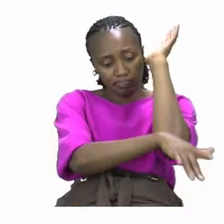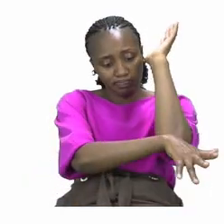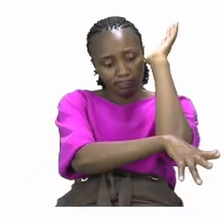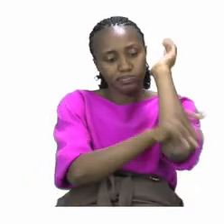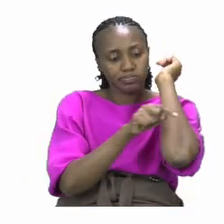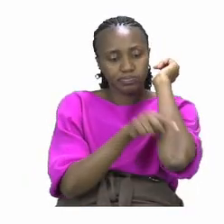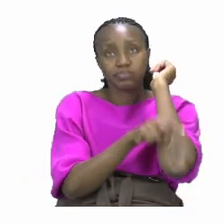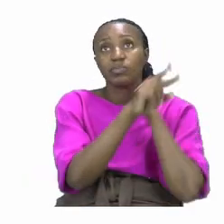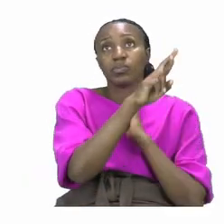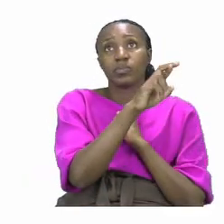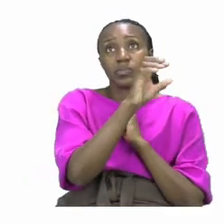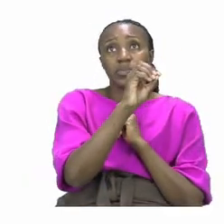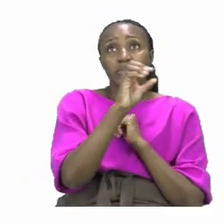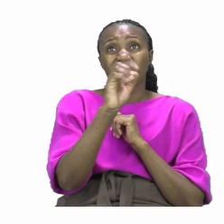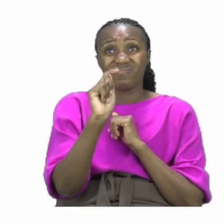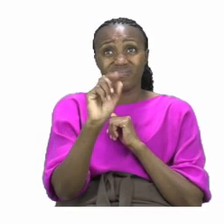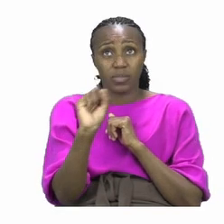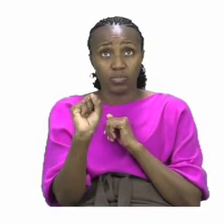with the radish.